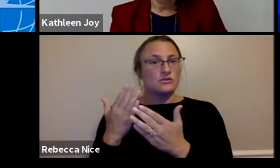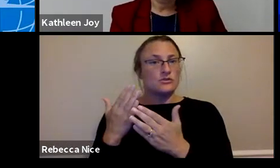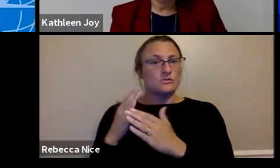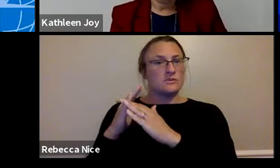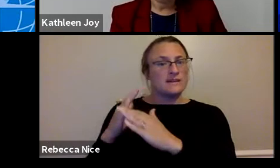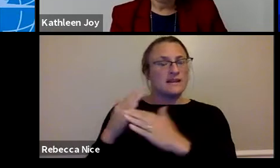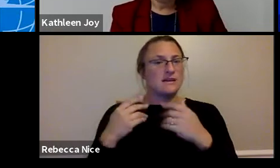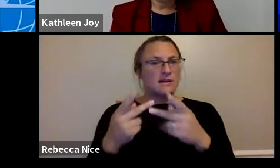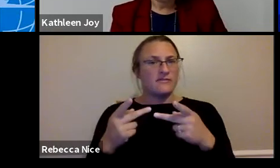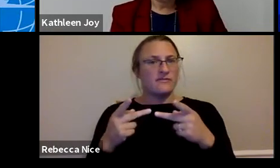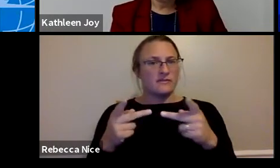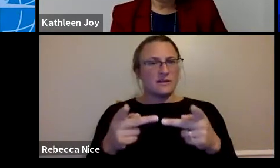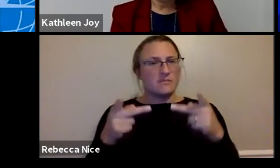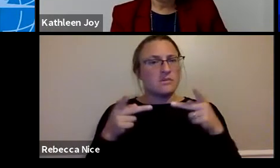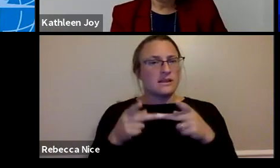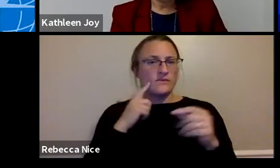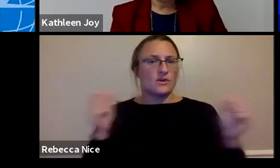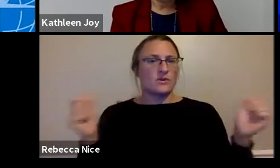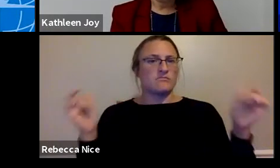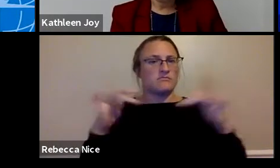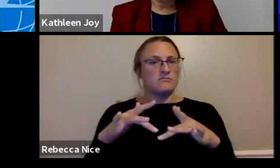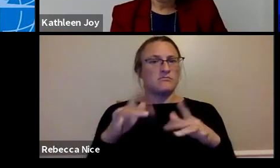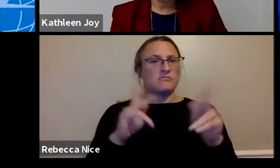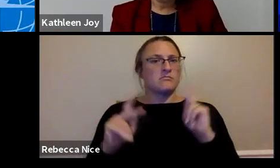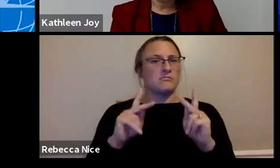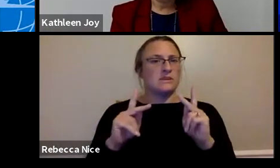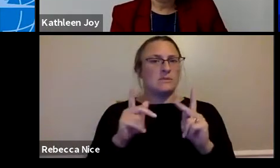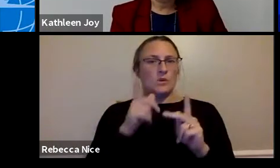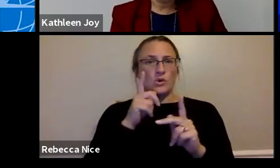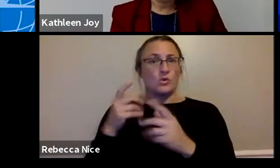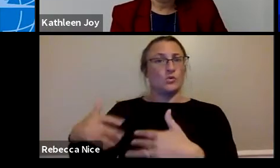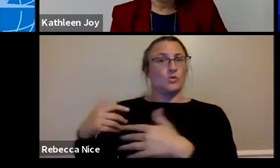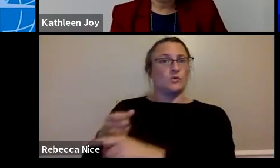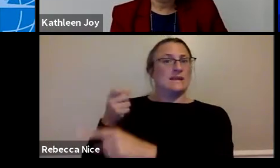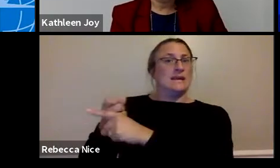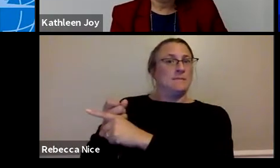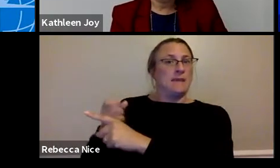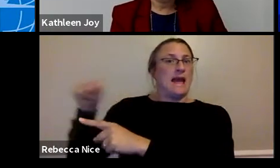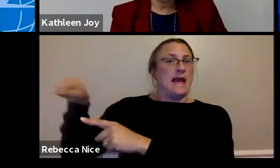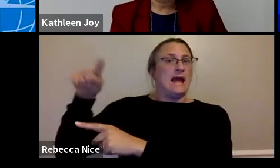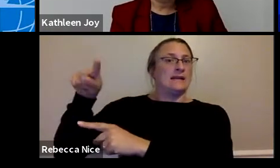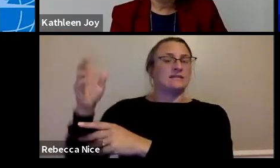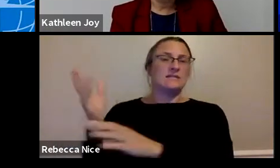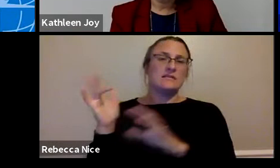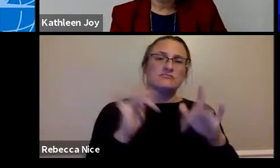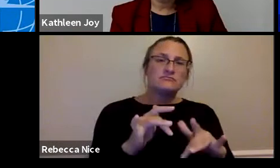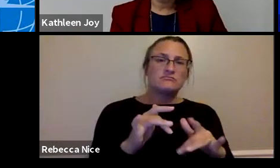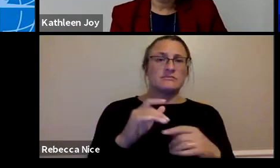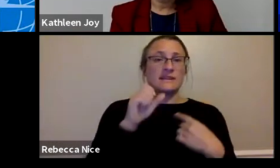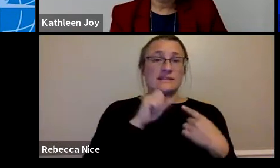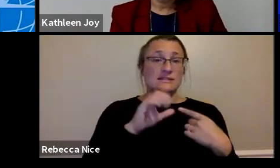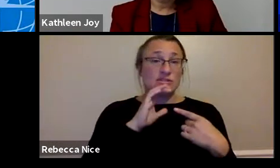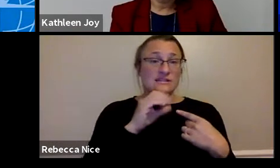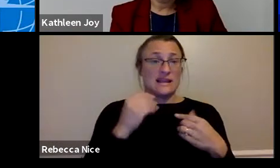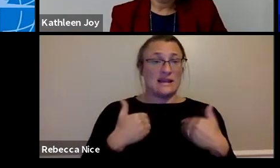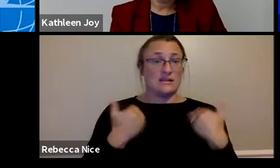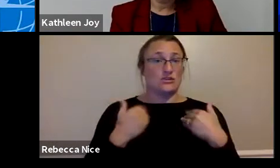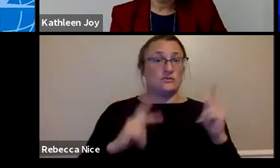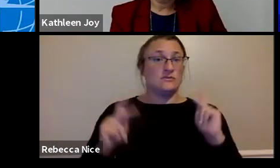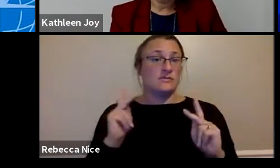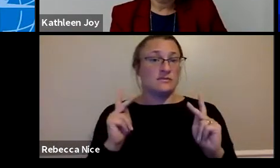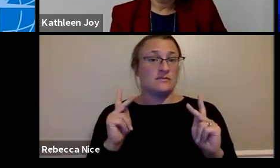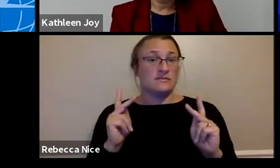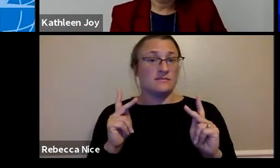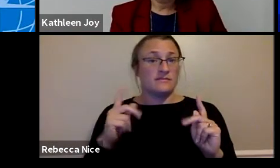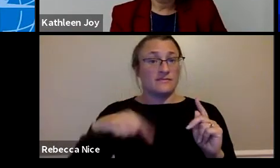those who are most affected by these initiatives as well, our seniors and our youth, who are destined to be